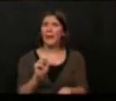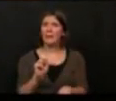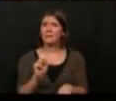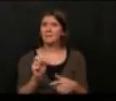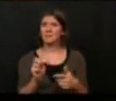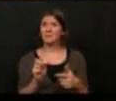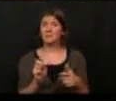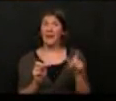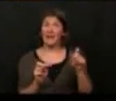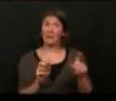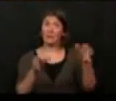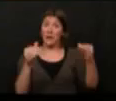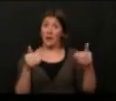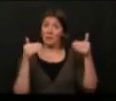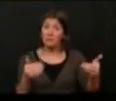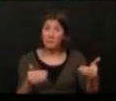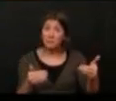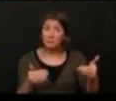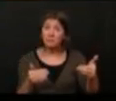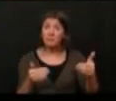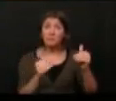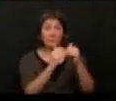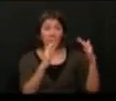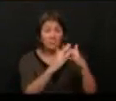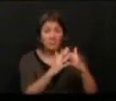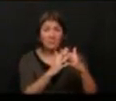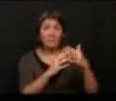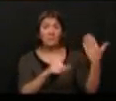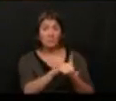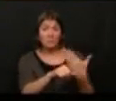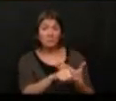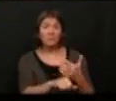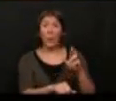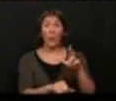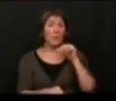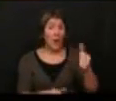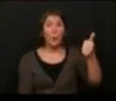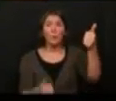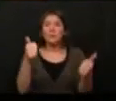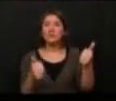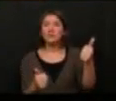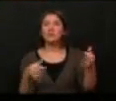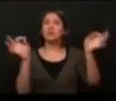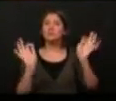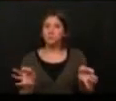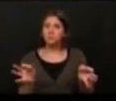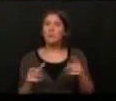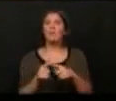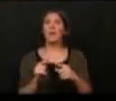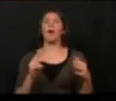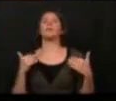Whether it happens or not, I obviously want it to happen, but I think we really need to know what direction